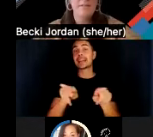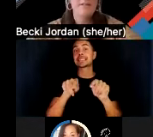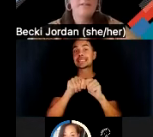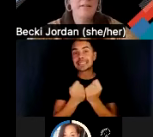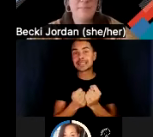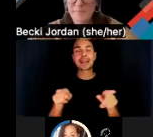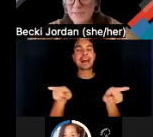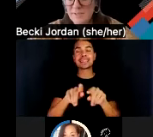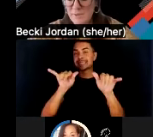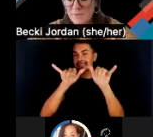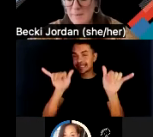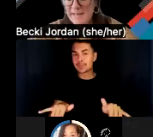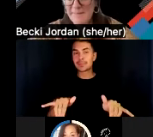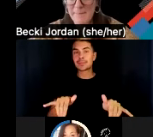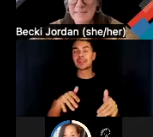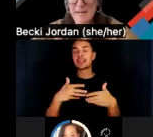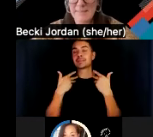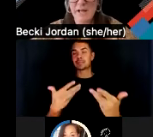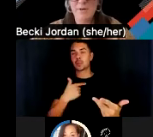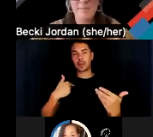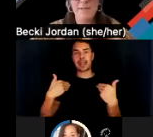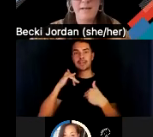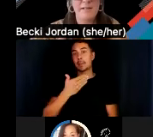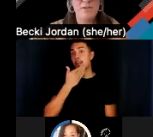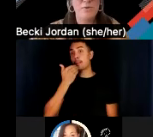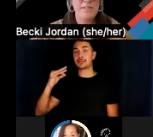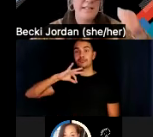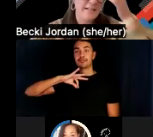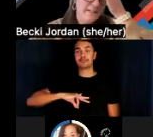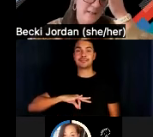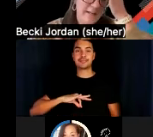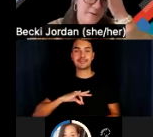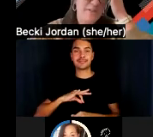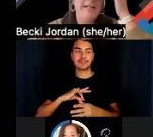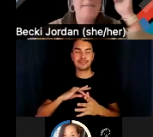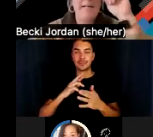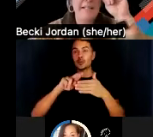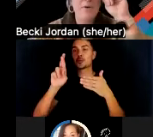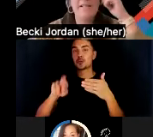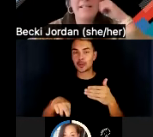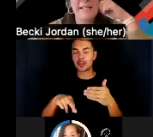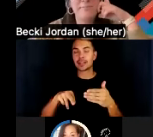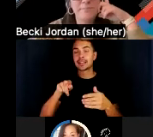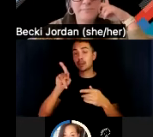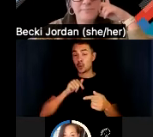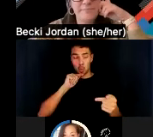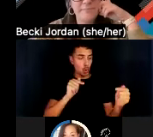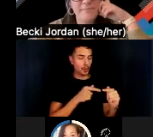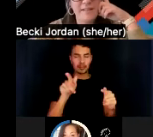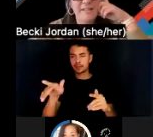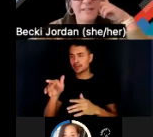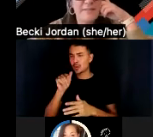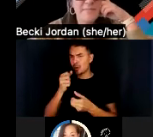system, so that we have that best possible outcome and that we do see accountability happening. Go ahead, next slide.